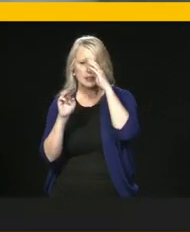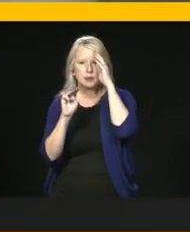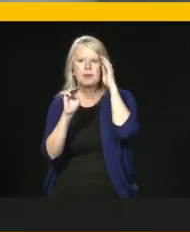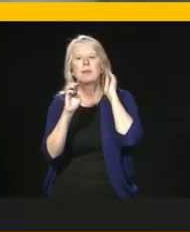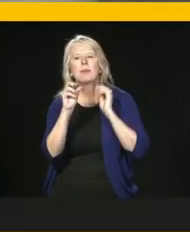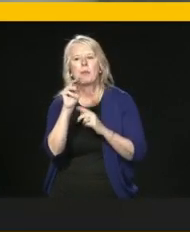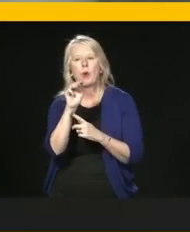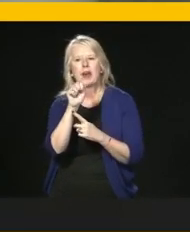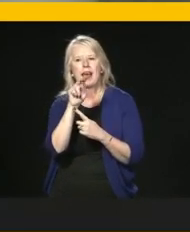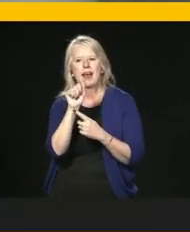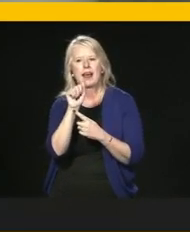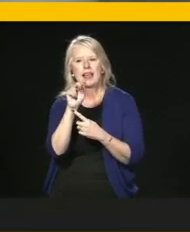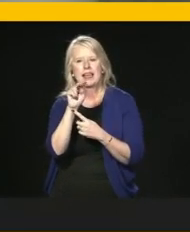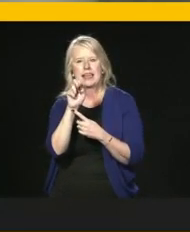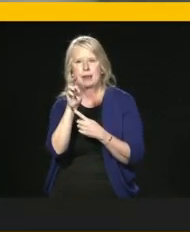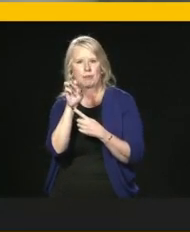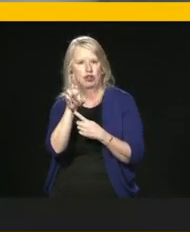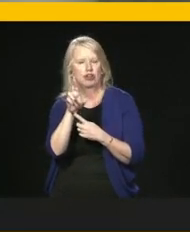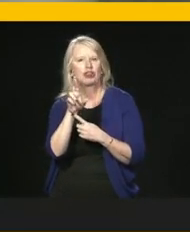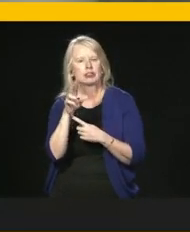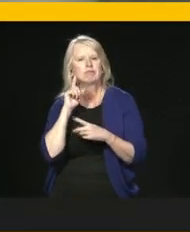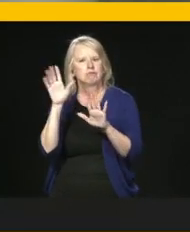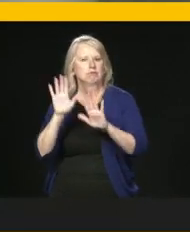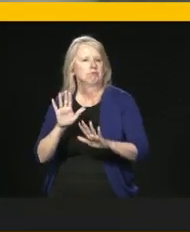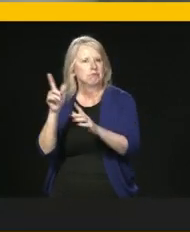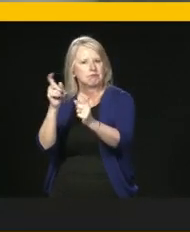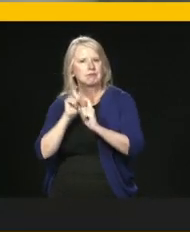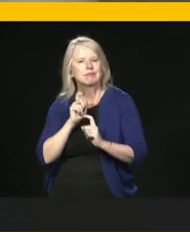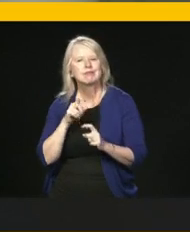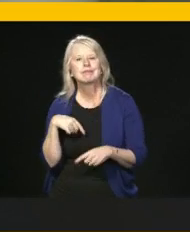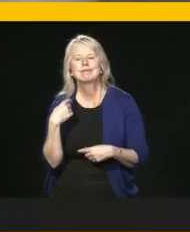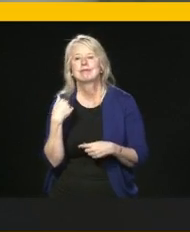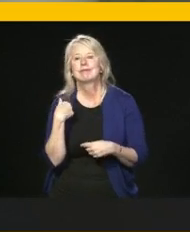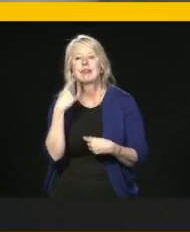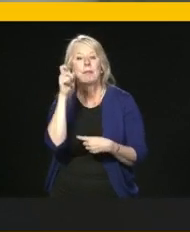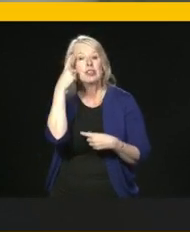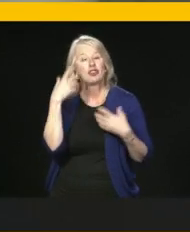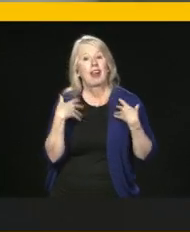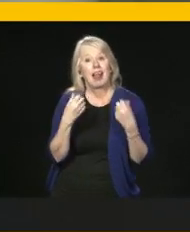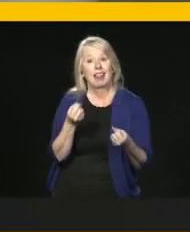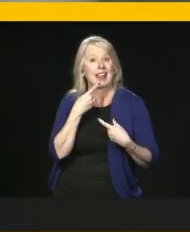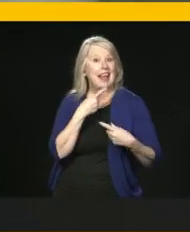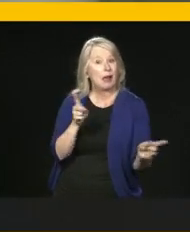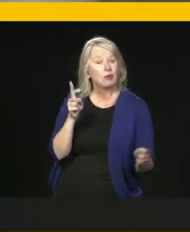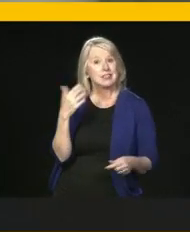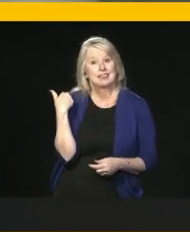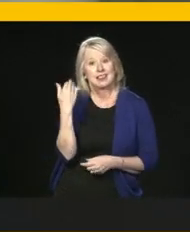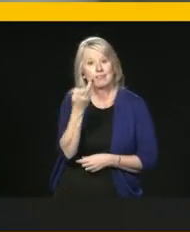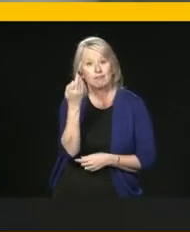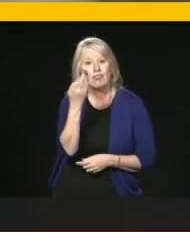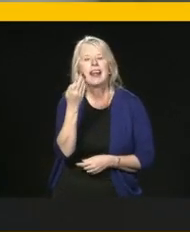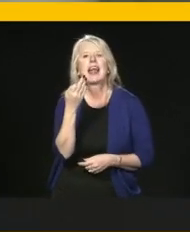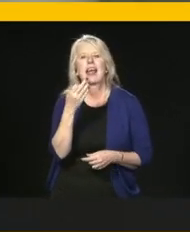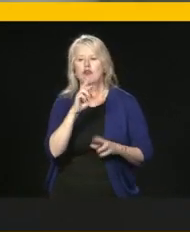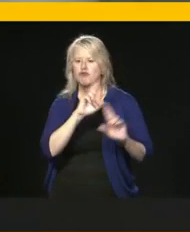Haidu, Anand and I announced last Friday, we have put in place Canada's plan to mobilize industry to fight